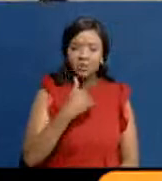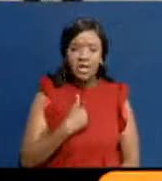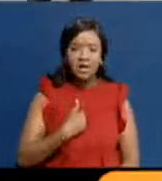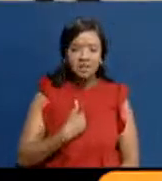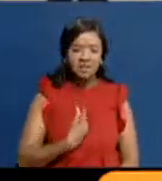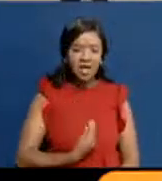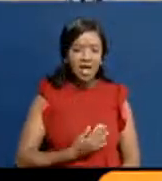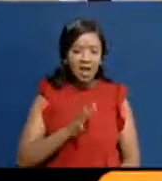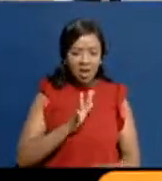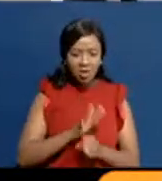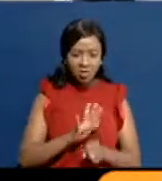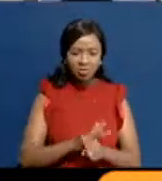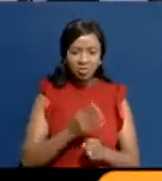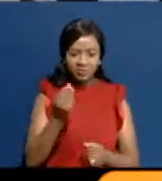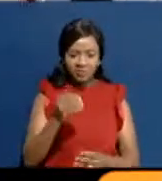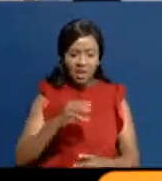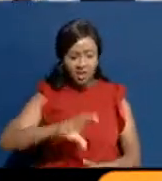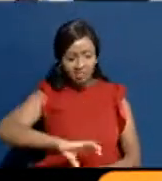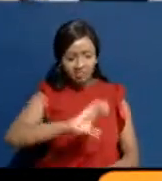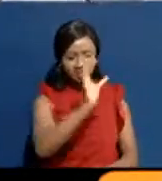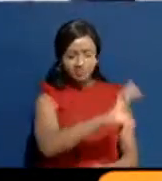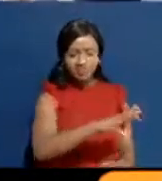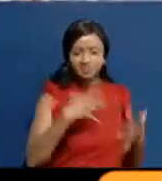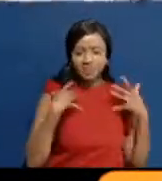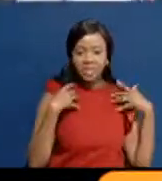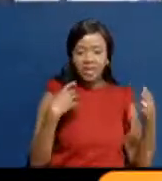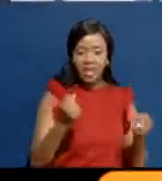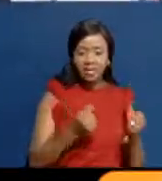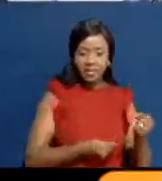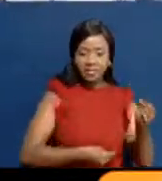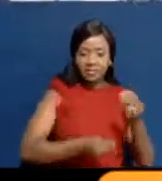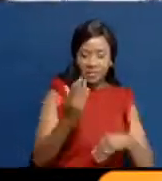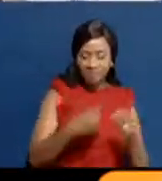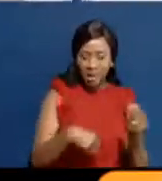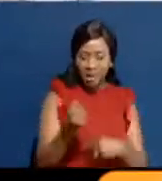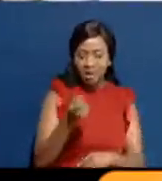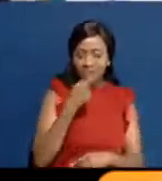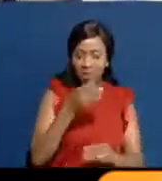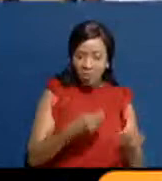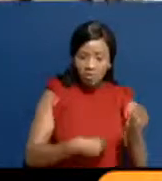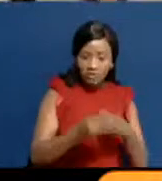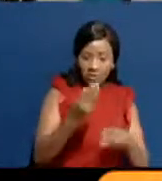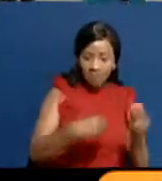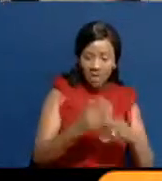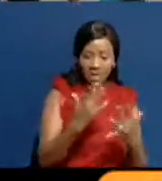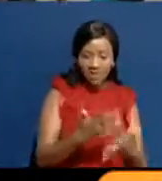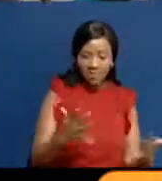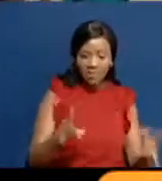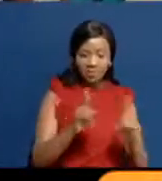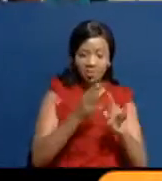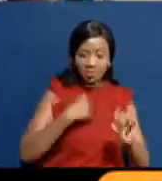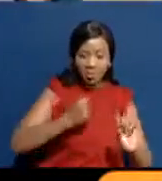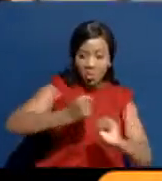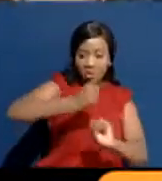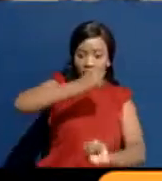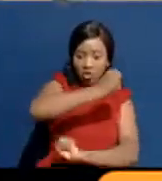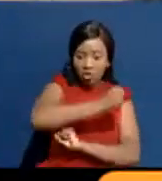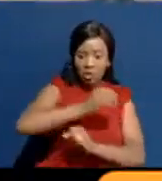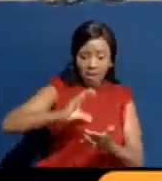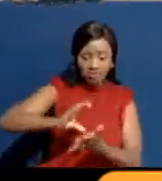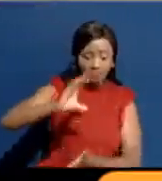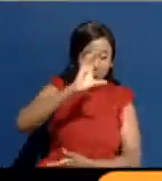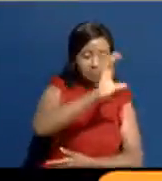there's a lot of money in the medical supplies area. Number two is there's a lot of donor funding in the medical